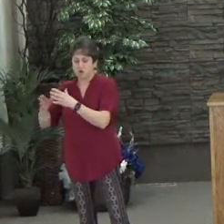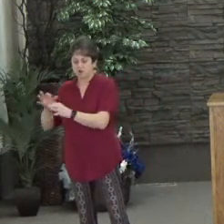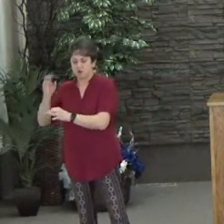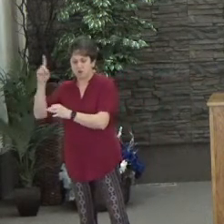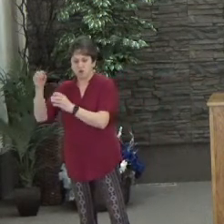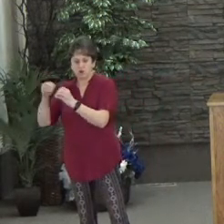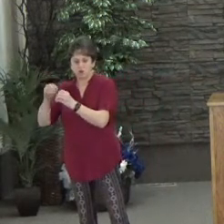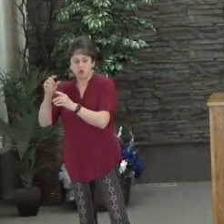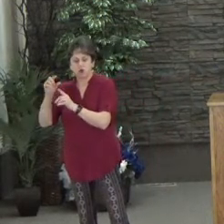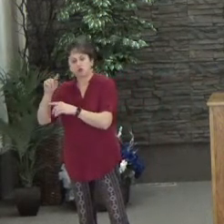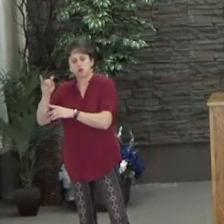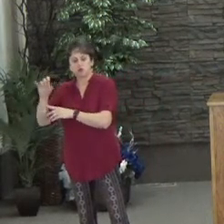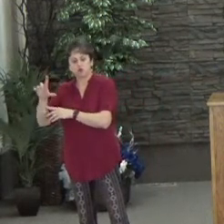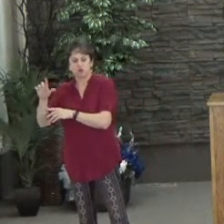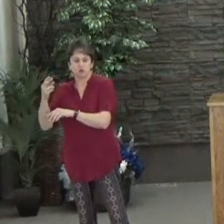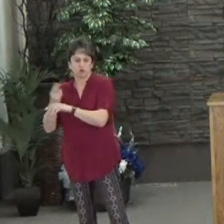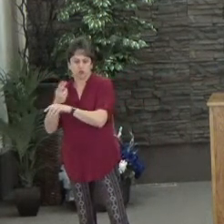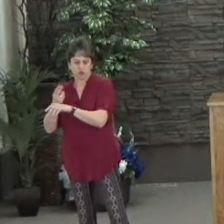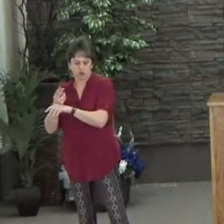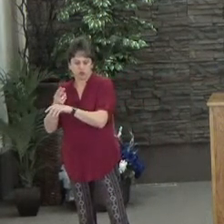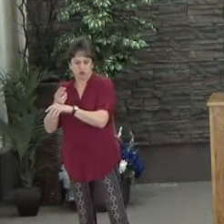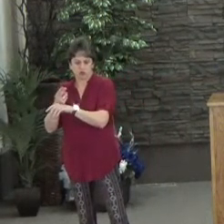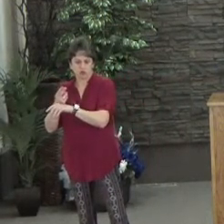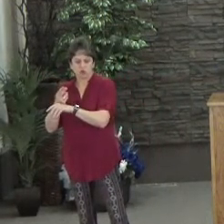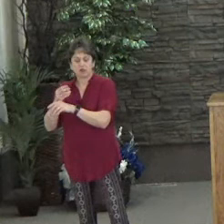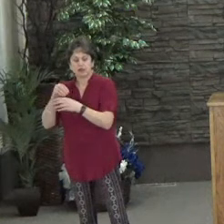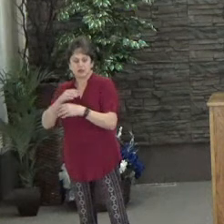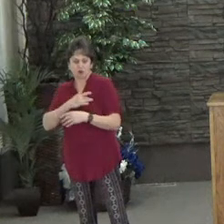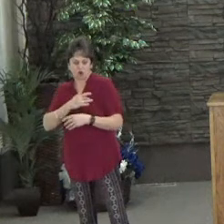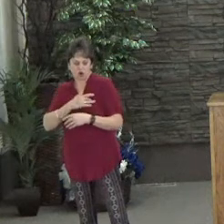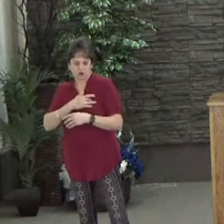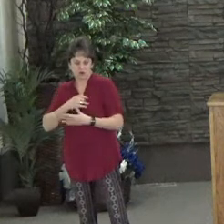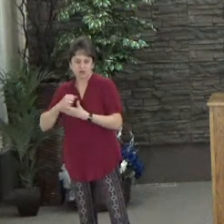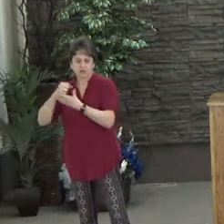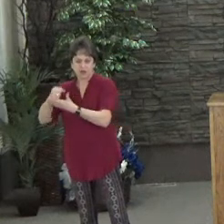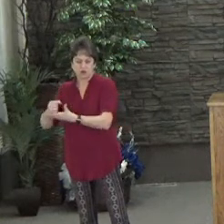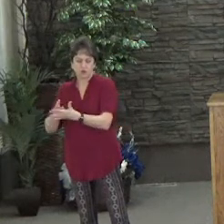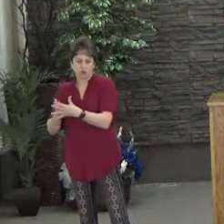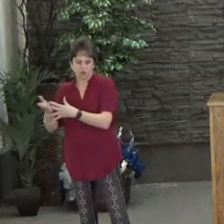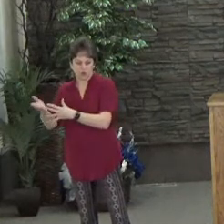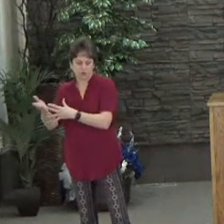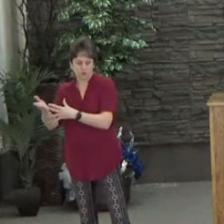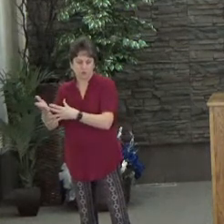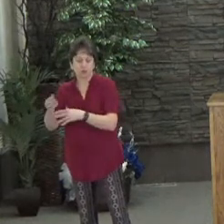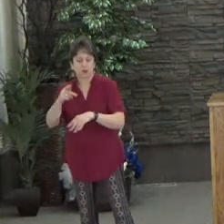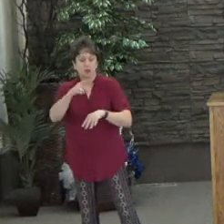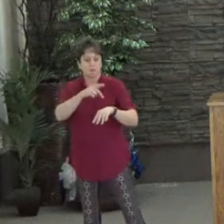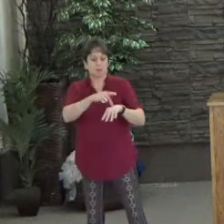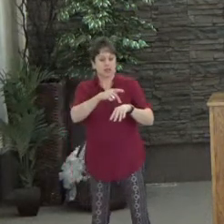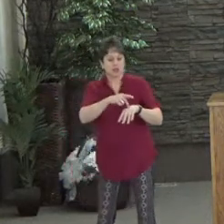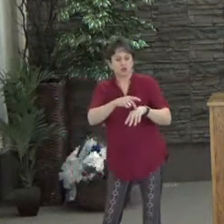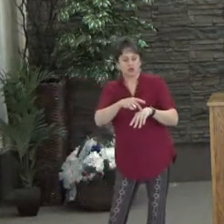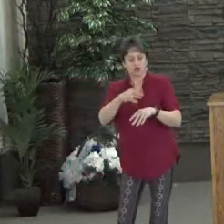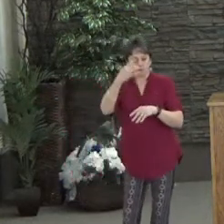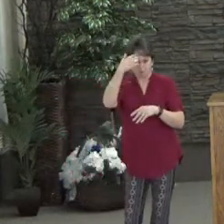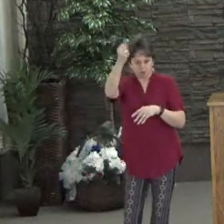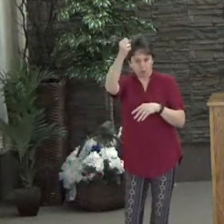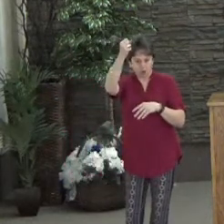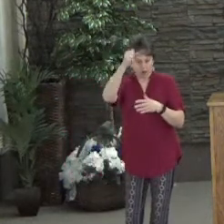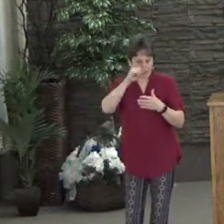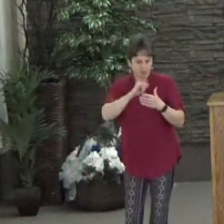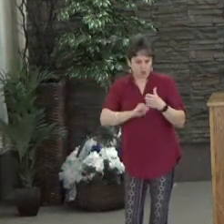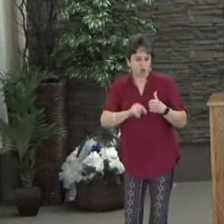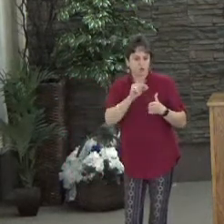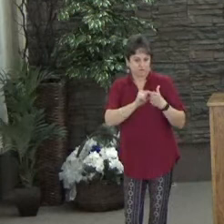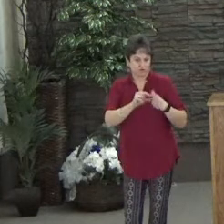tool to pull and to use in your heart to help you through. Peter can pull these Scriptures because he's had